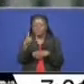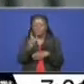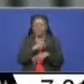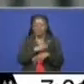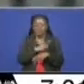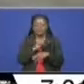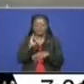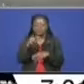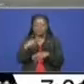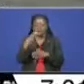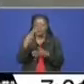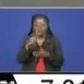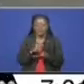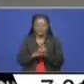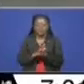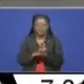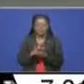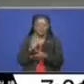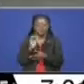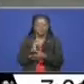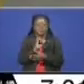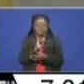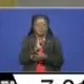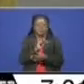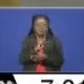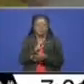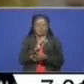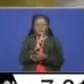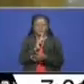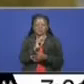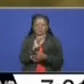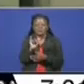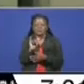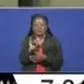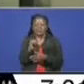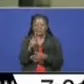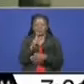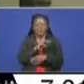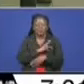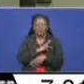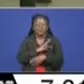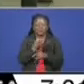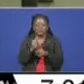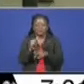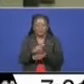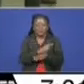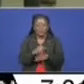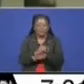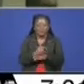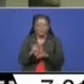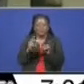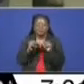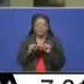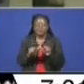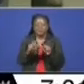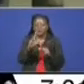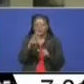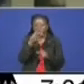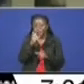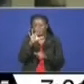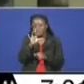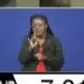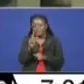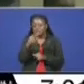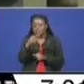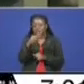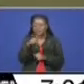at the public learning institution. Sky, a native of Long Island, has maintained a 3.8 grade point average, but she says her biggest